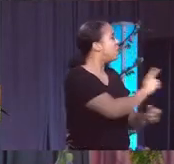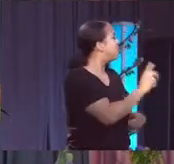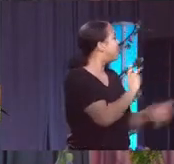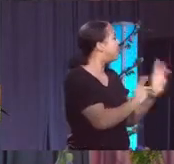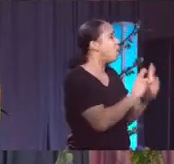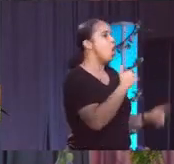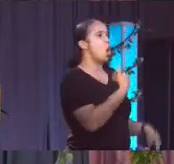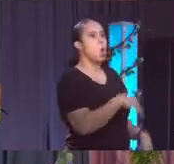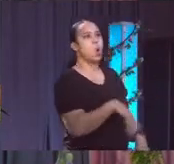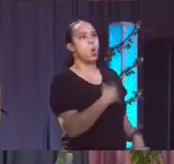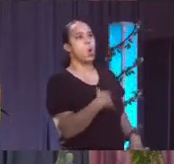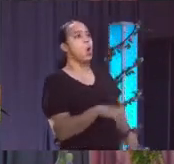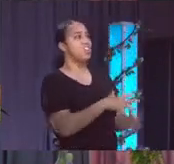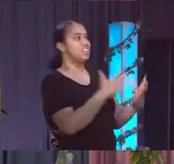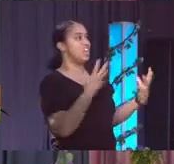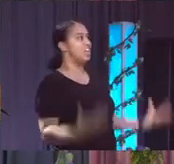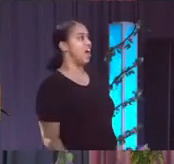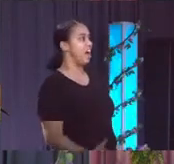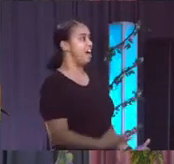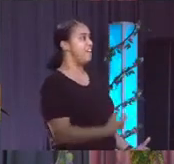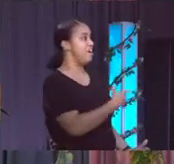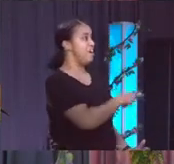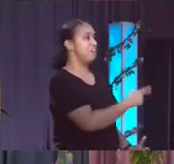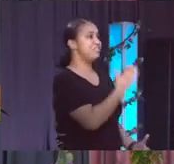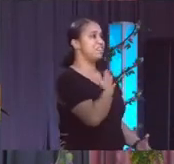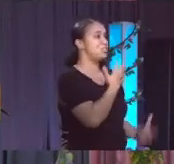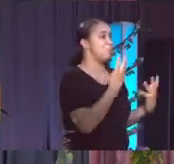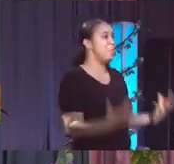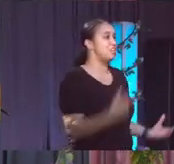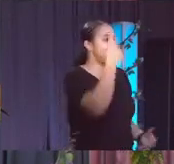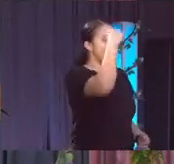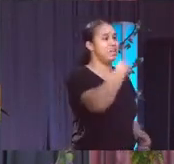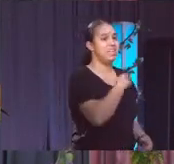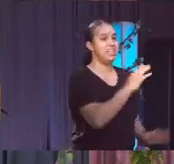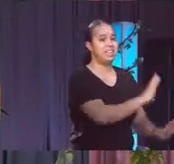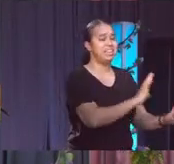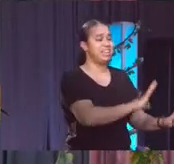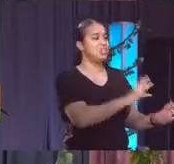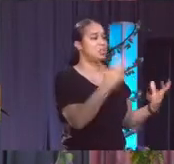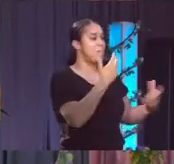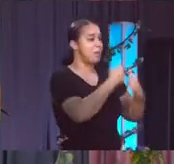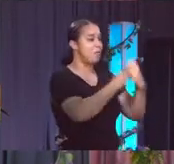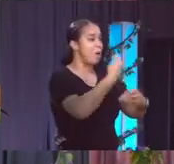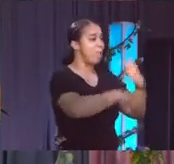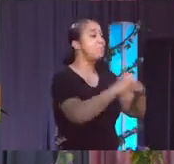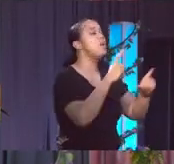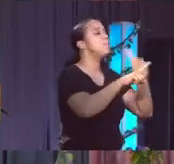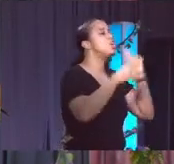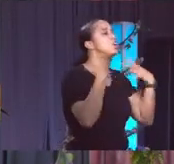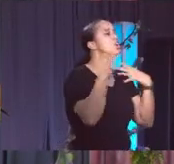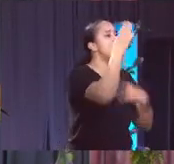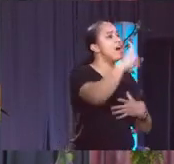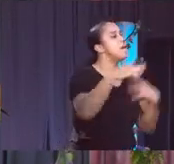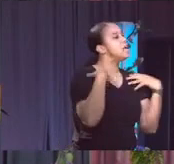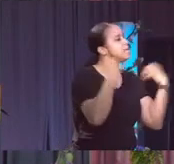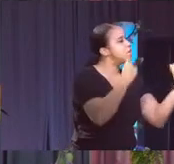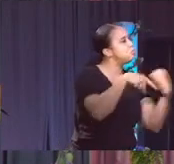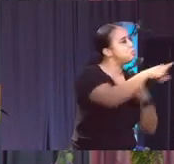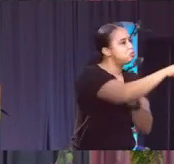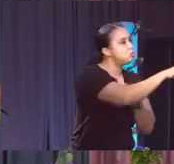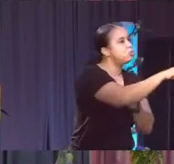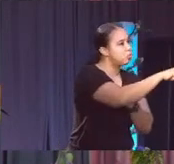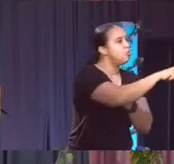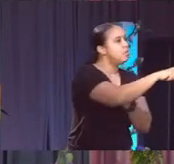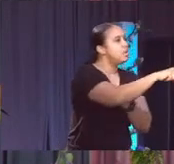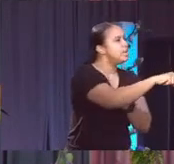they're like, oh, snap, that's a whole lot that he putting on me right now. And God has healed you. And God has